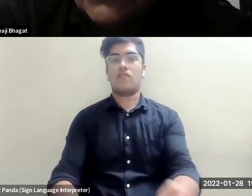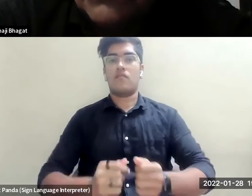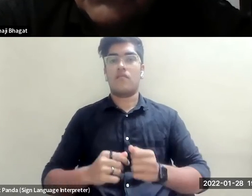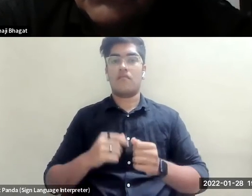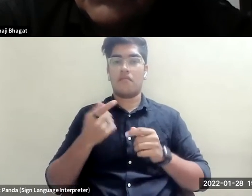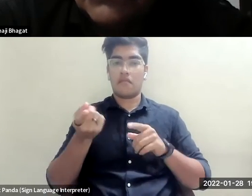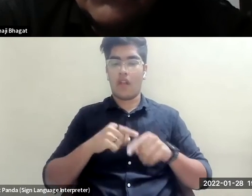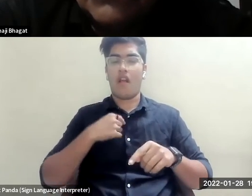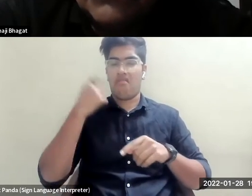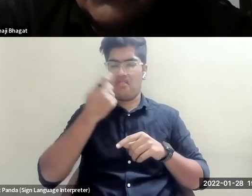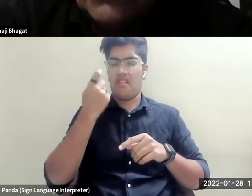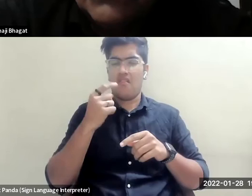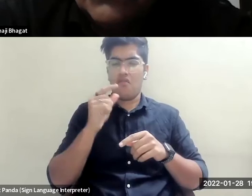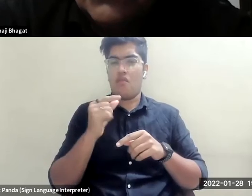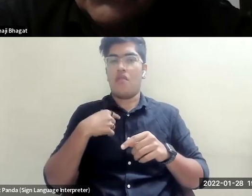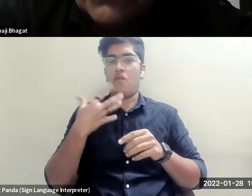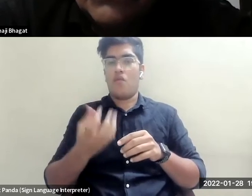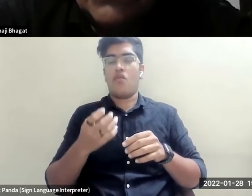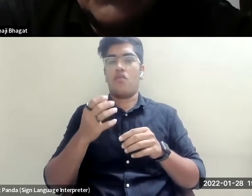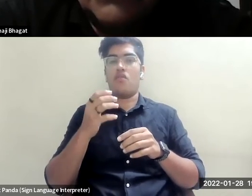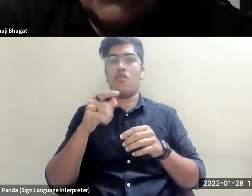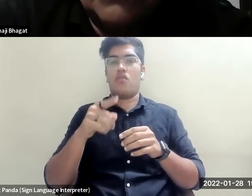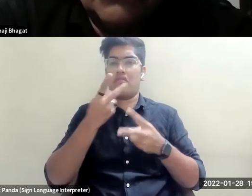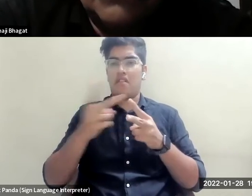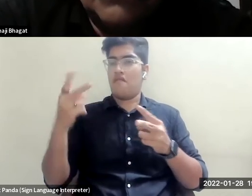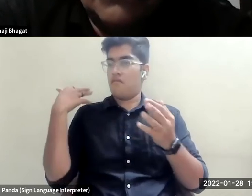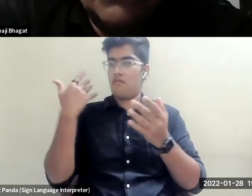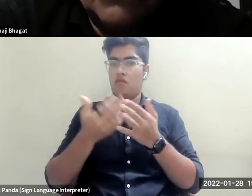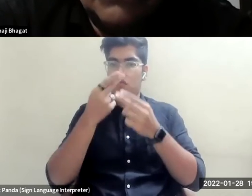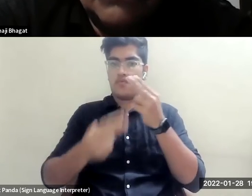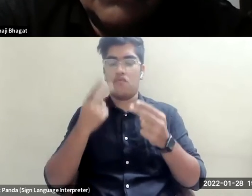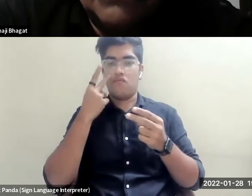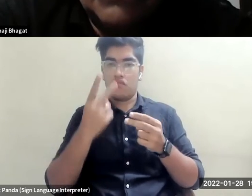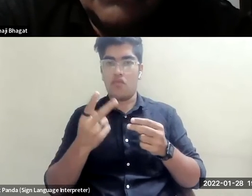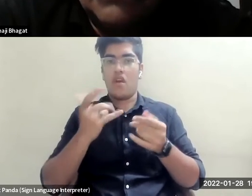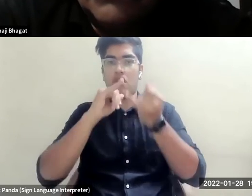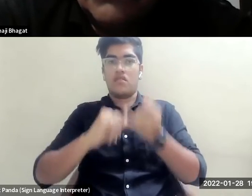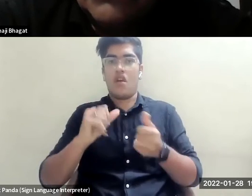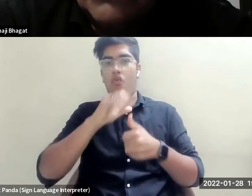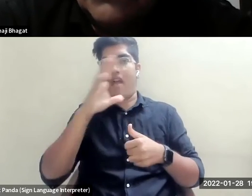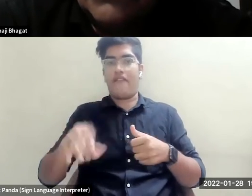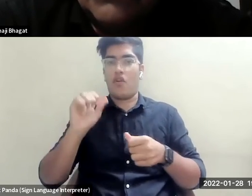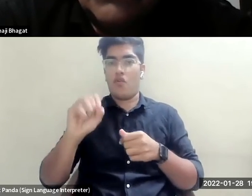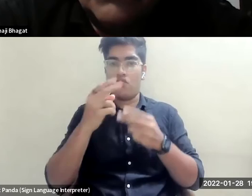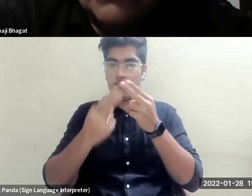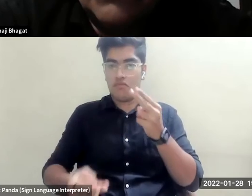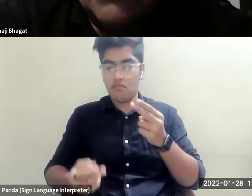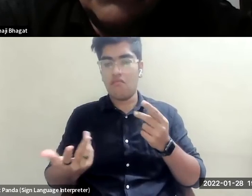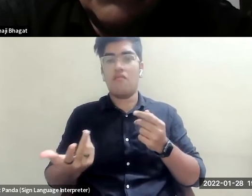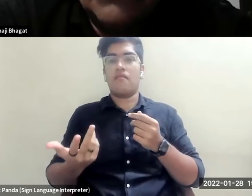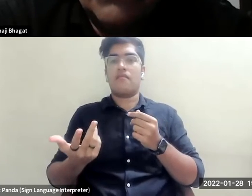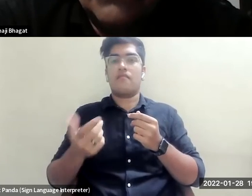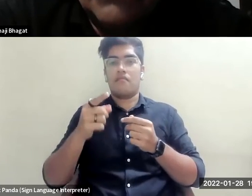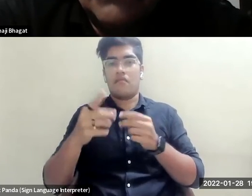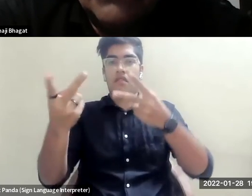And I was just thinking to all the contexts in which what you said in the South African context is transferable in